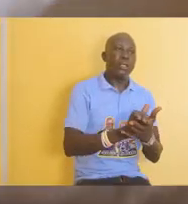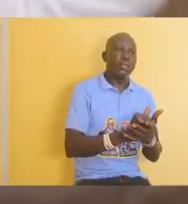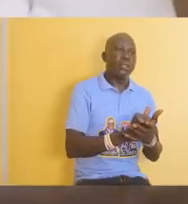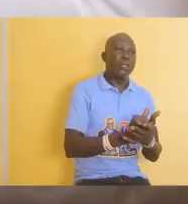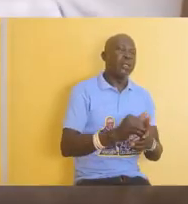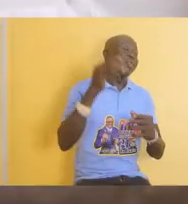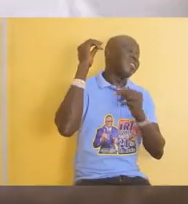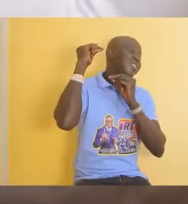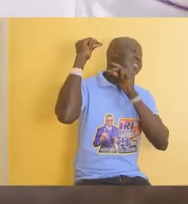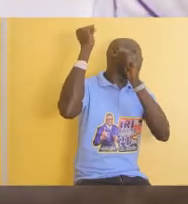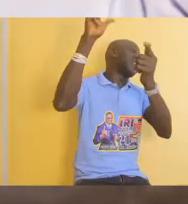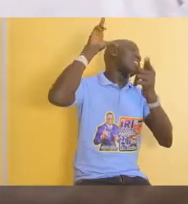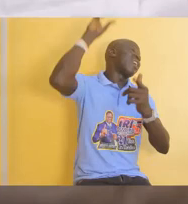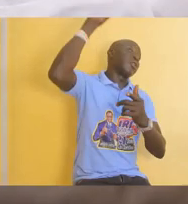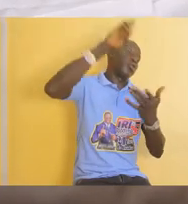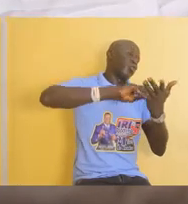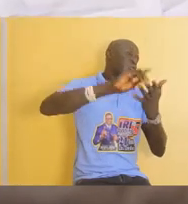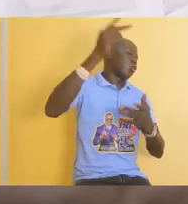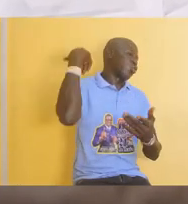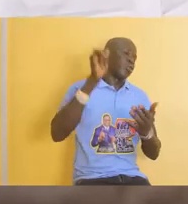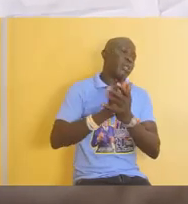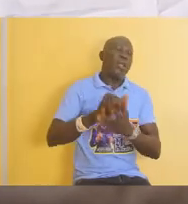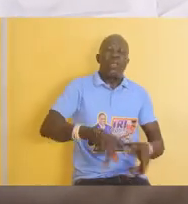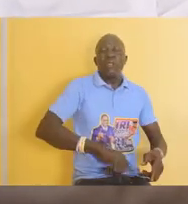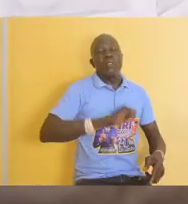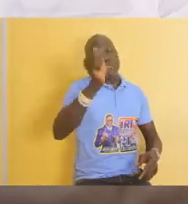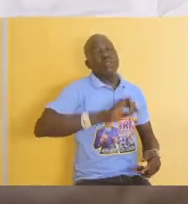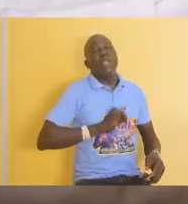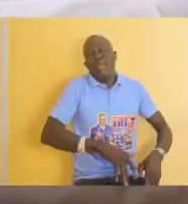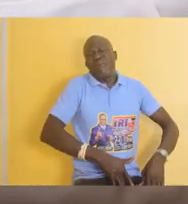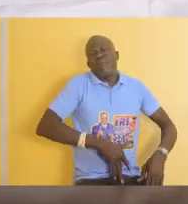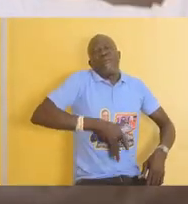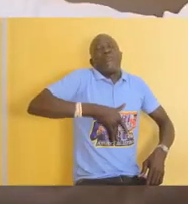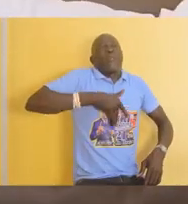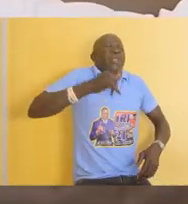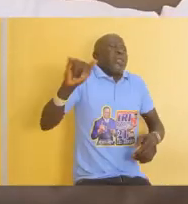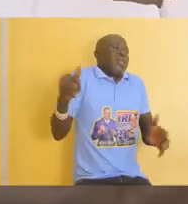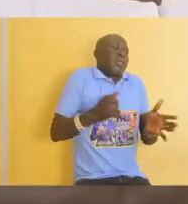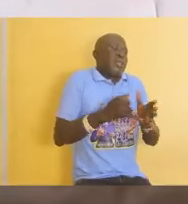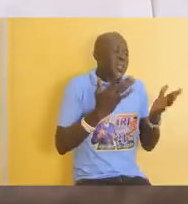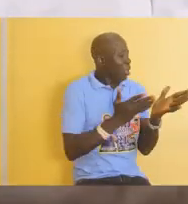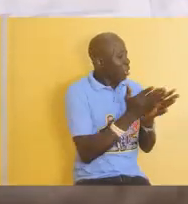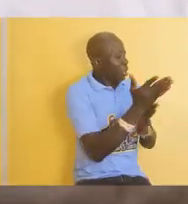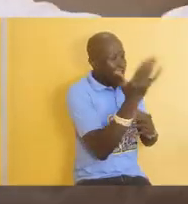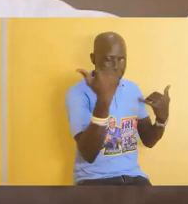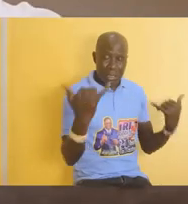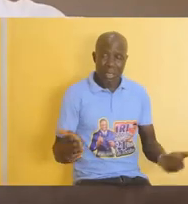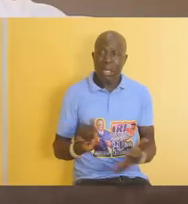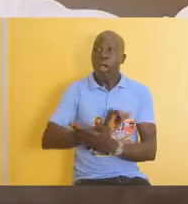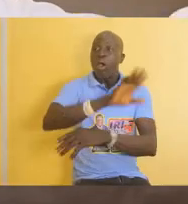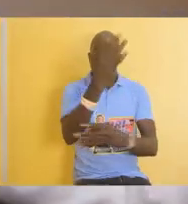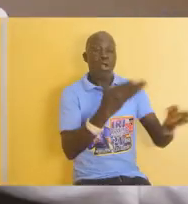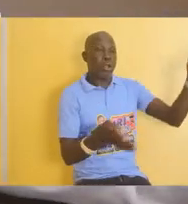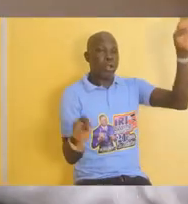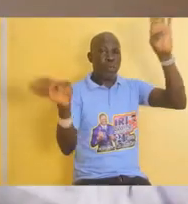you that last week Tuesday. The last Tuesday. The feel it. I've been feeling the presence of God. But right now,